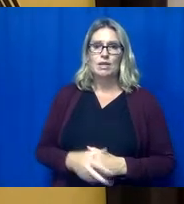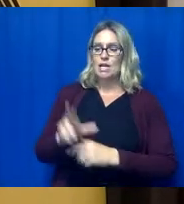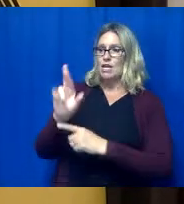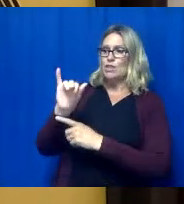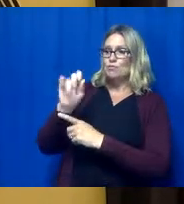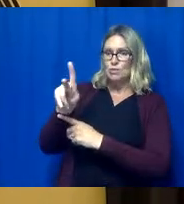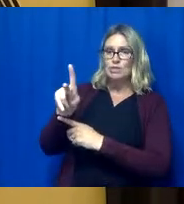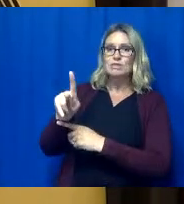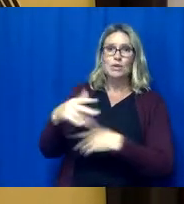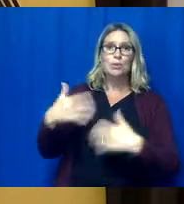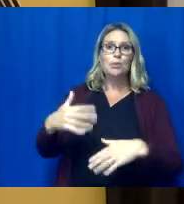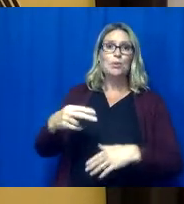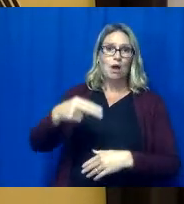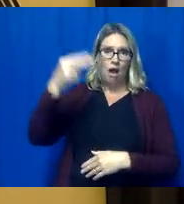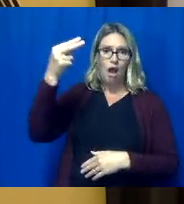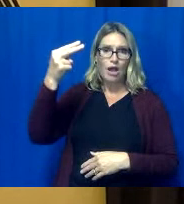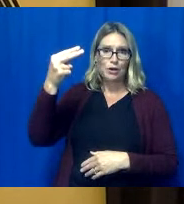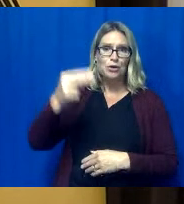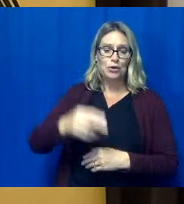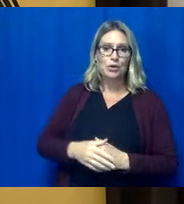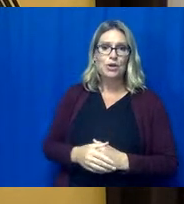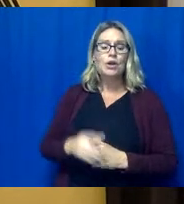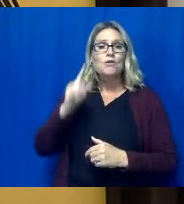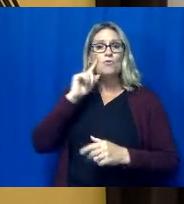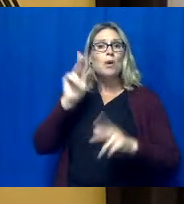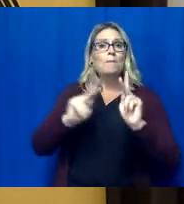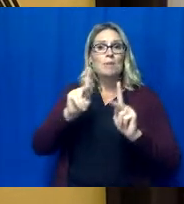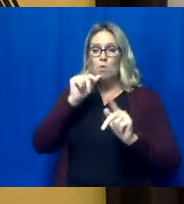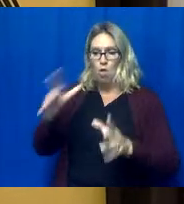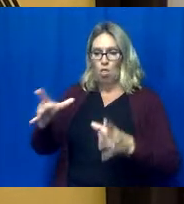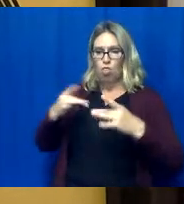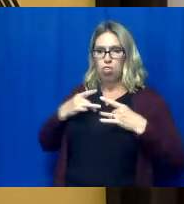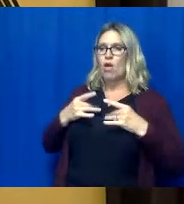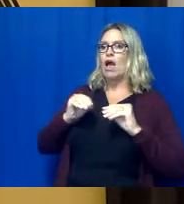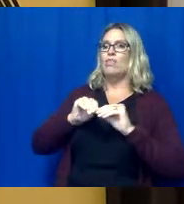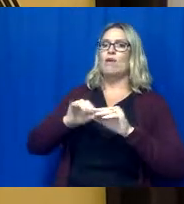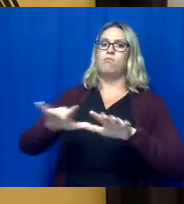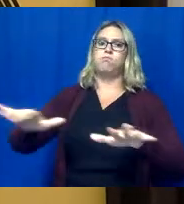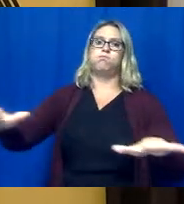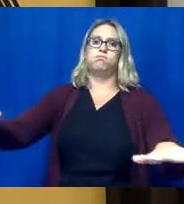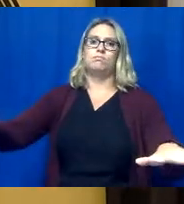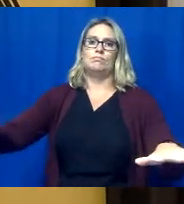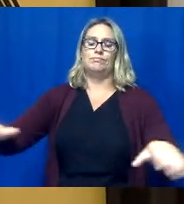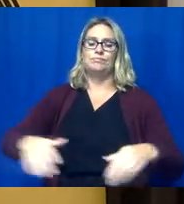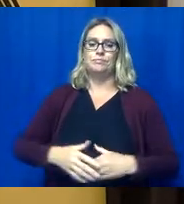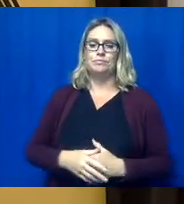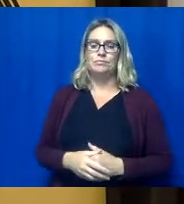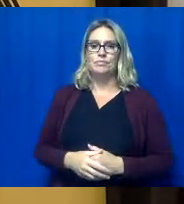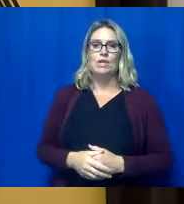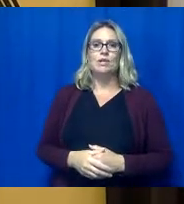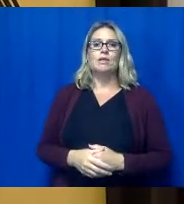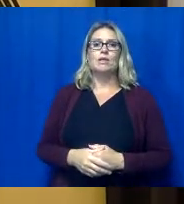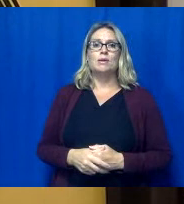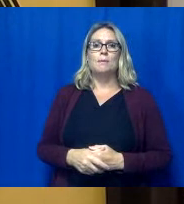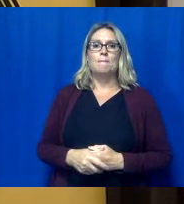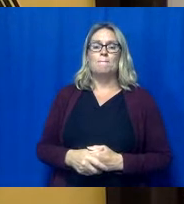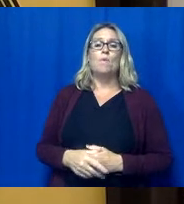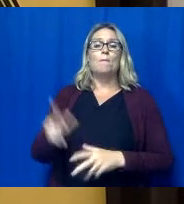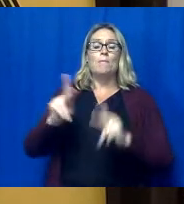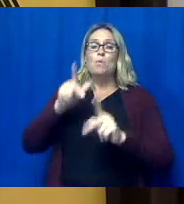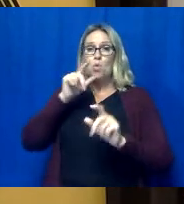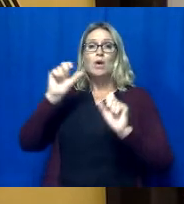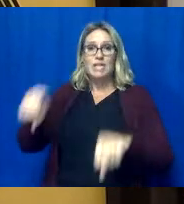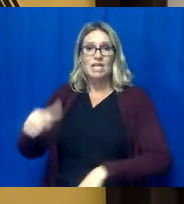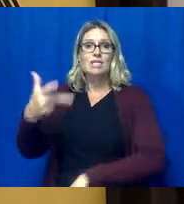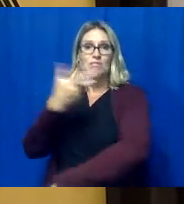higher for people who are contaminated. And those who do not get vaccinated or can't be vaccinated are at